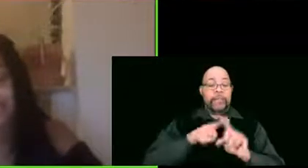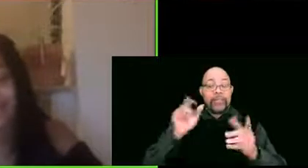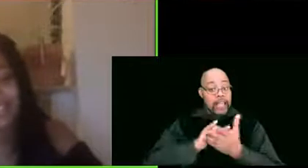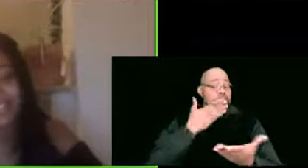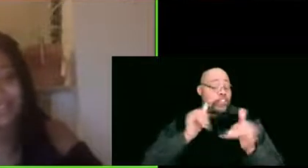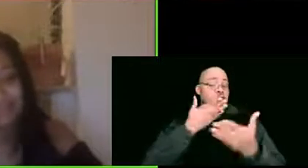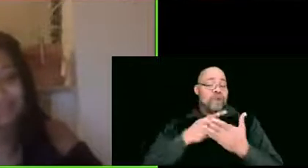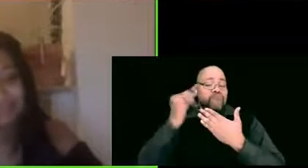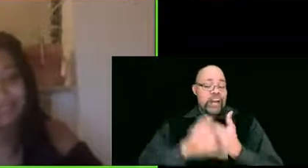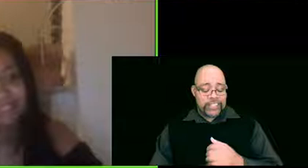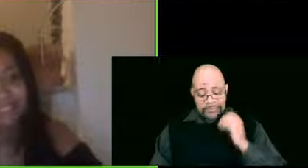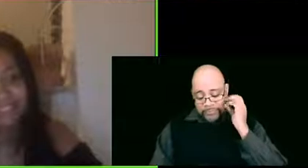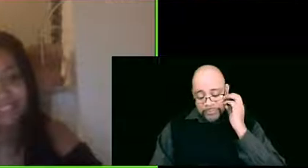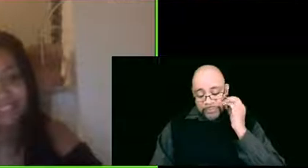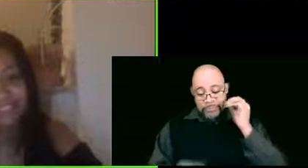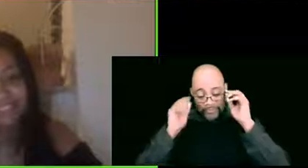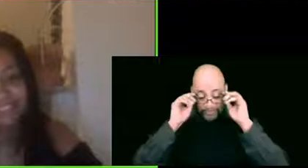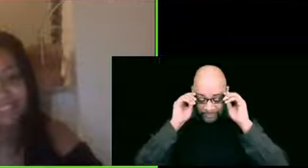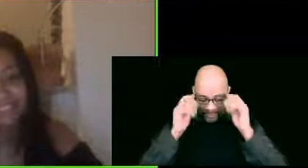a great project.